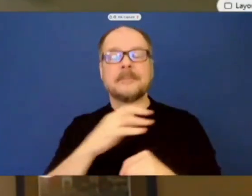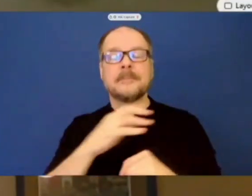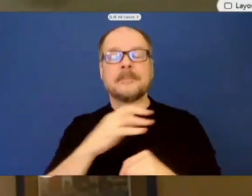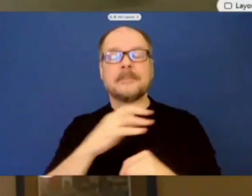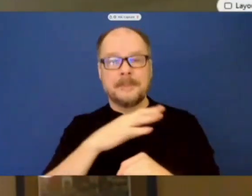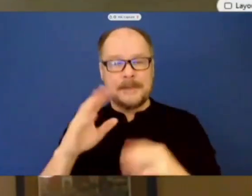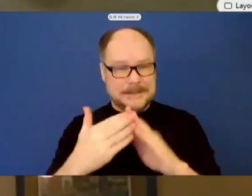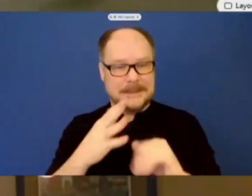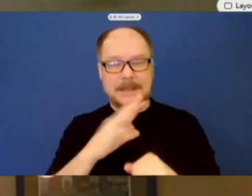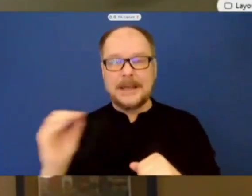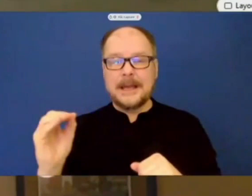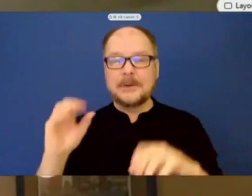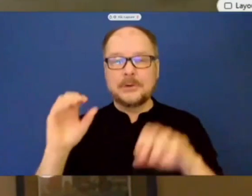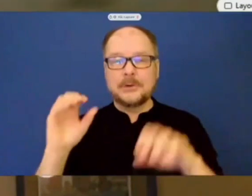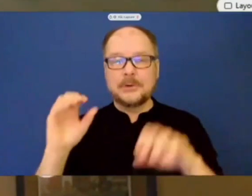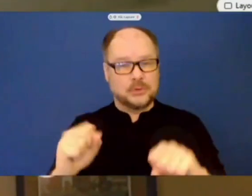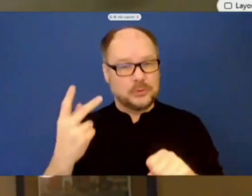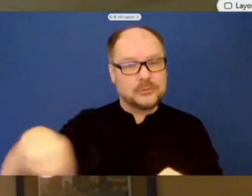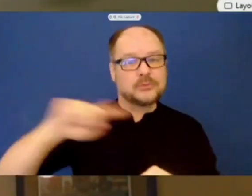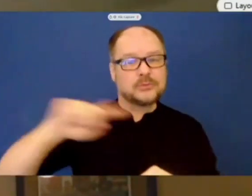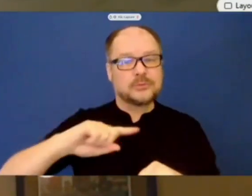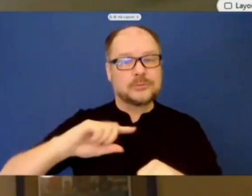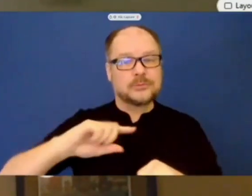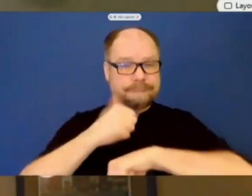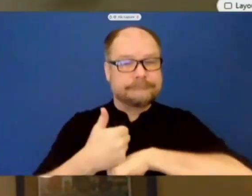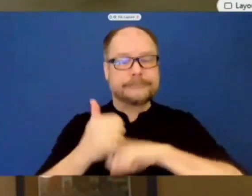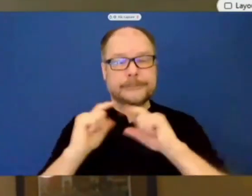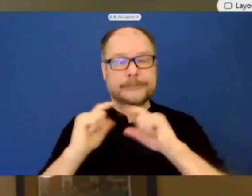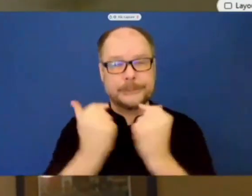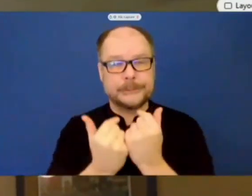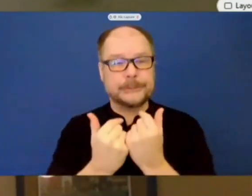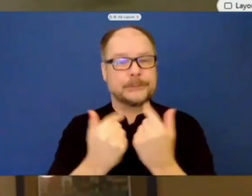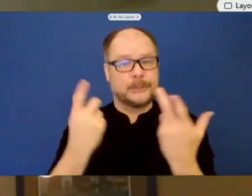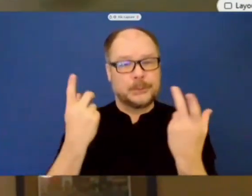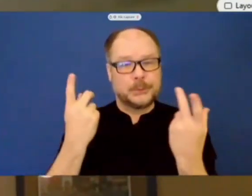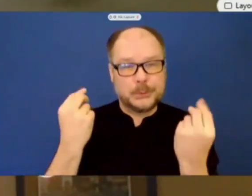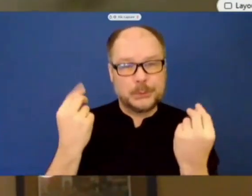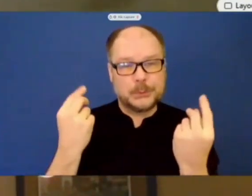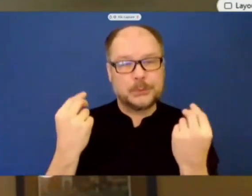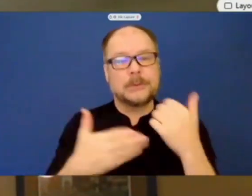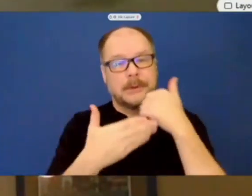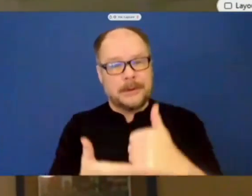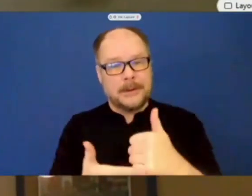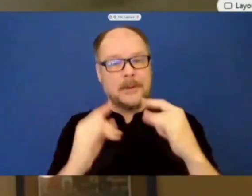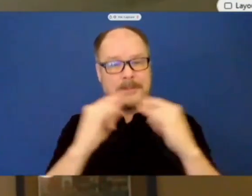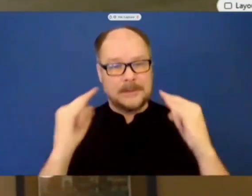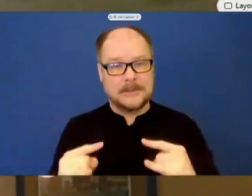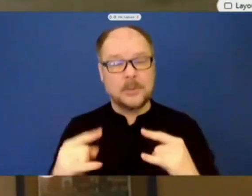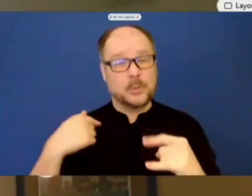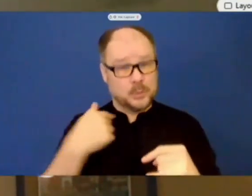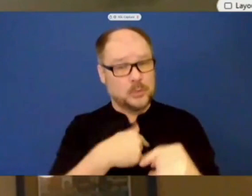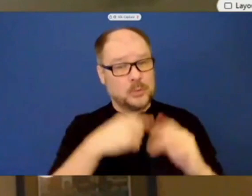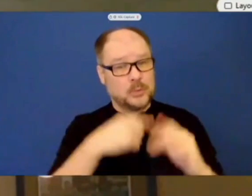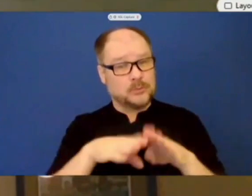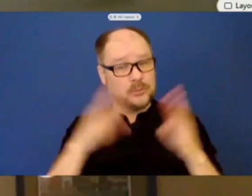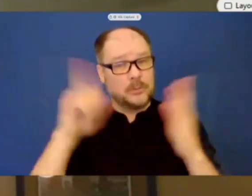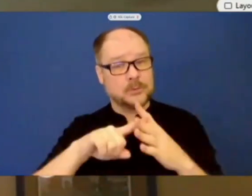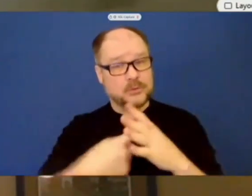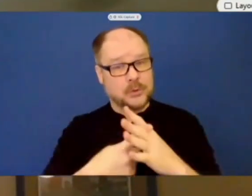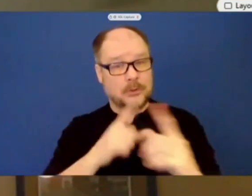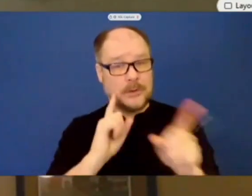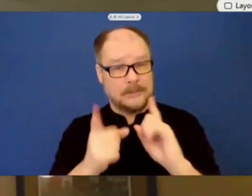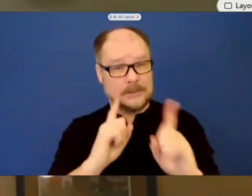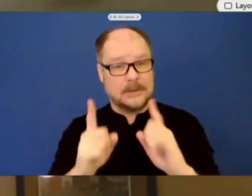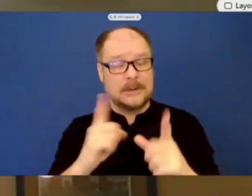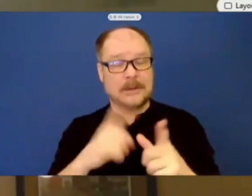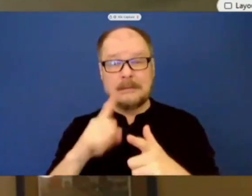kind of group to start talking about what we needed to do out there. So we have started to have those conversations, but then of course we ended